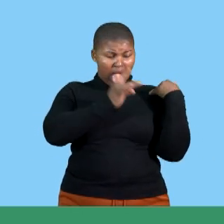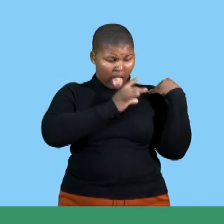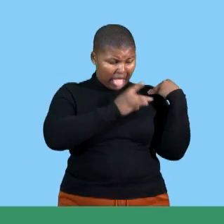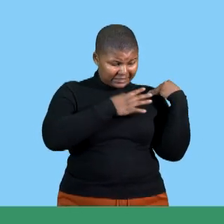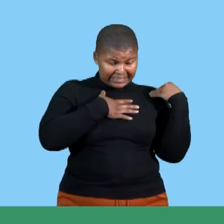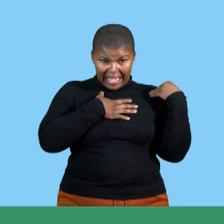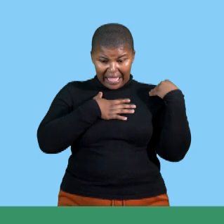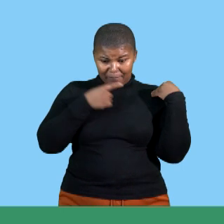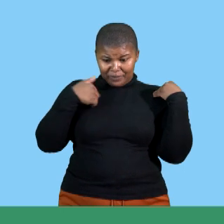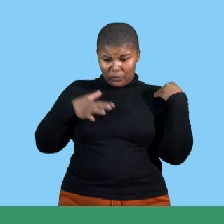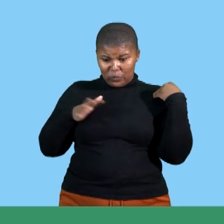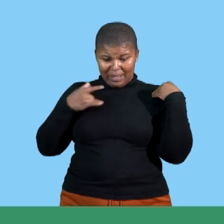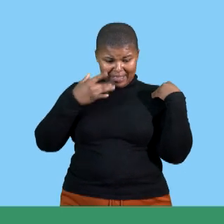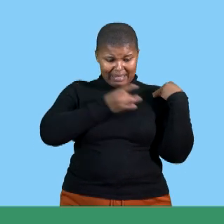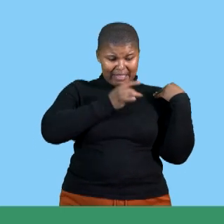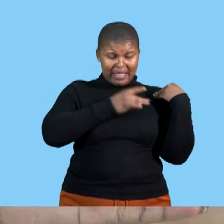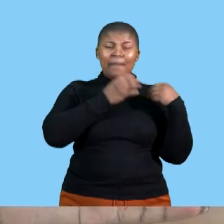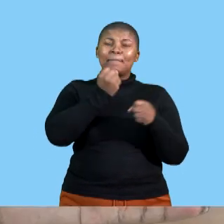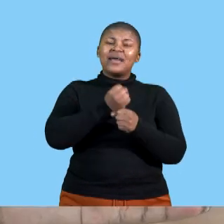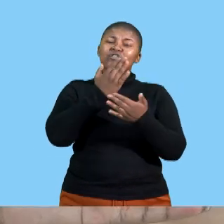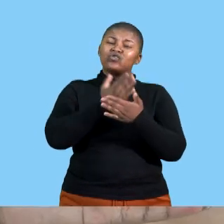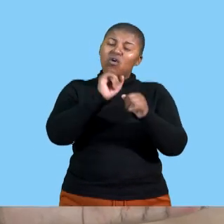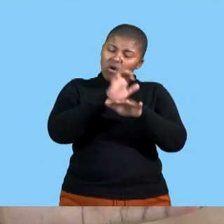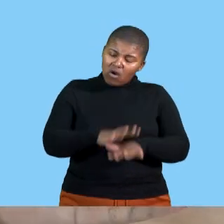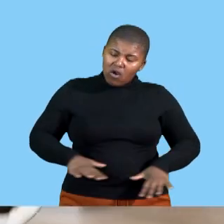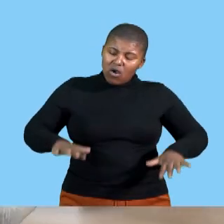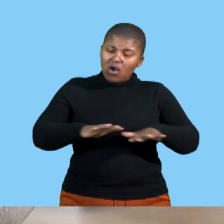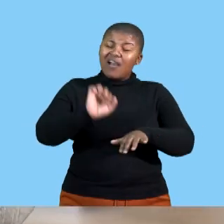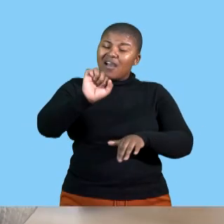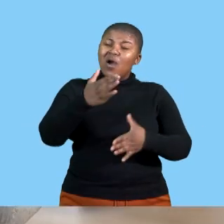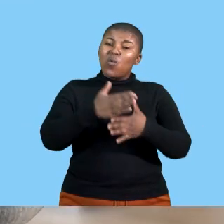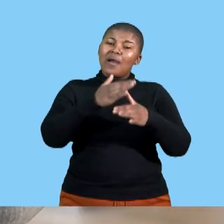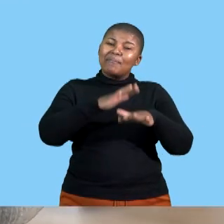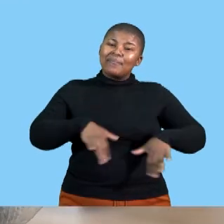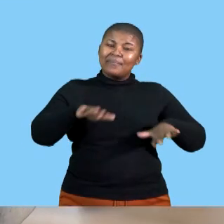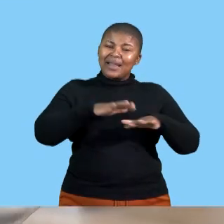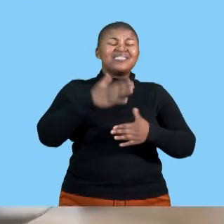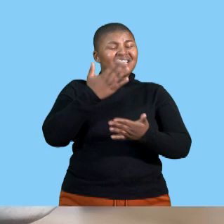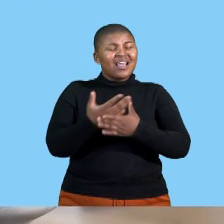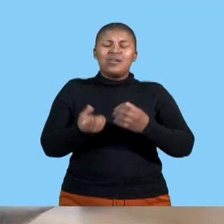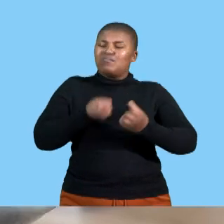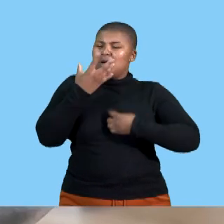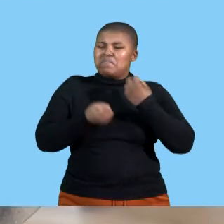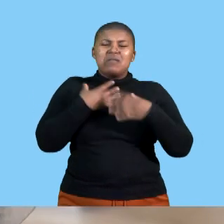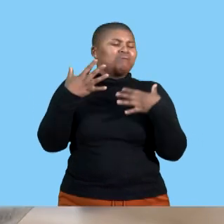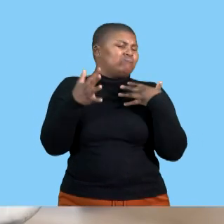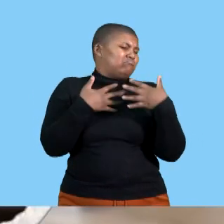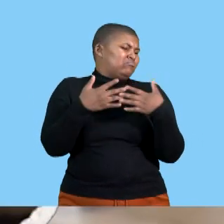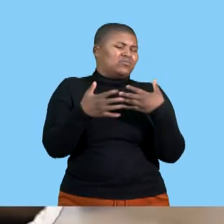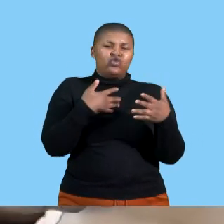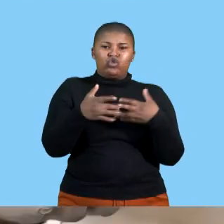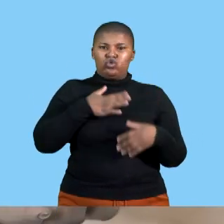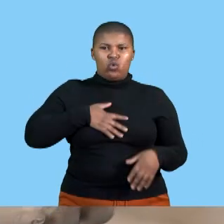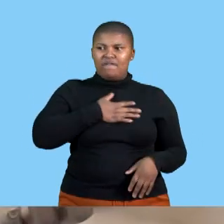what? A conducive environment. What kind of an environment is conducive? An environment that allows people to speak their